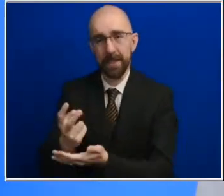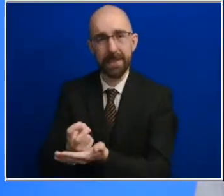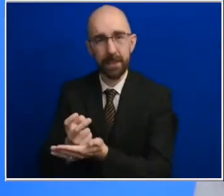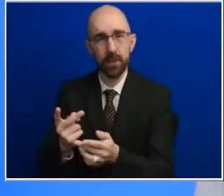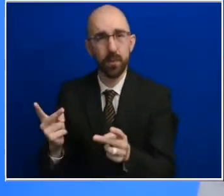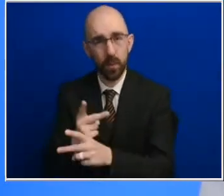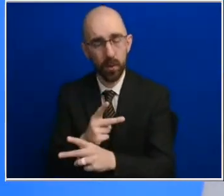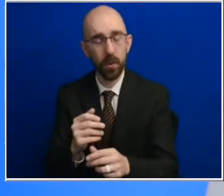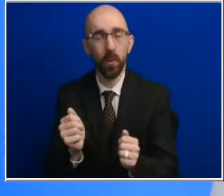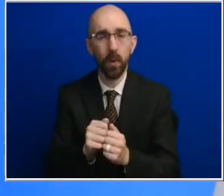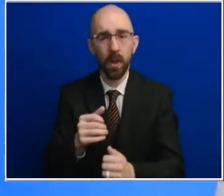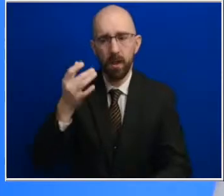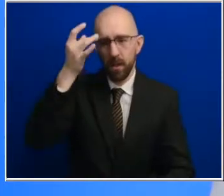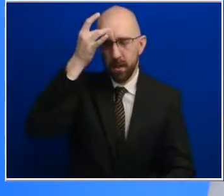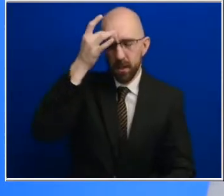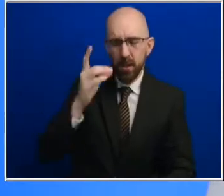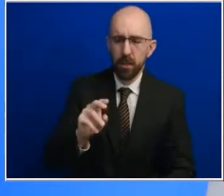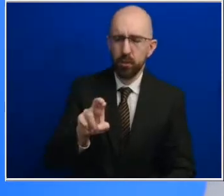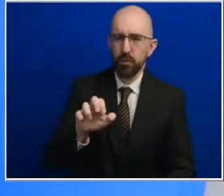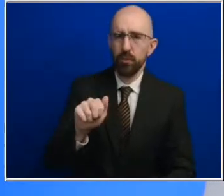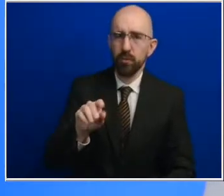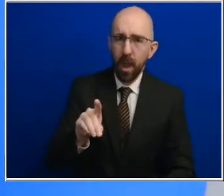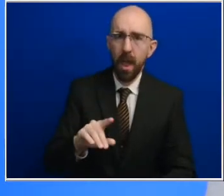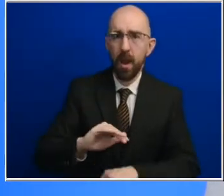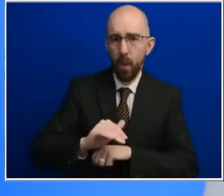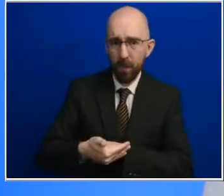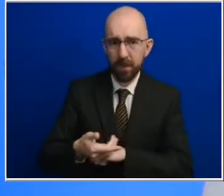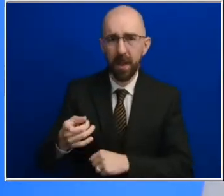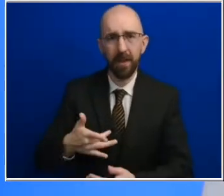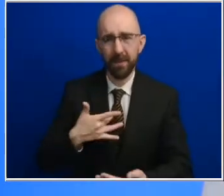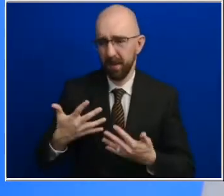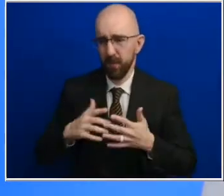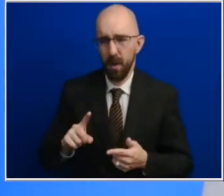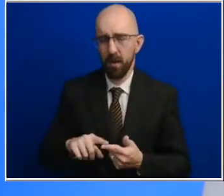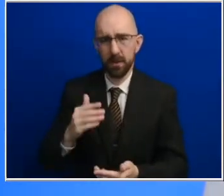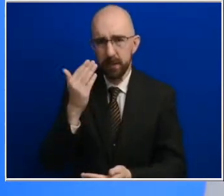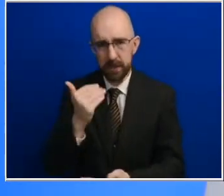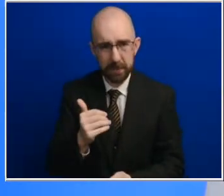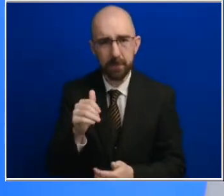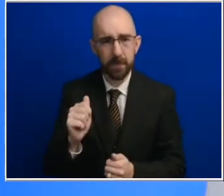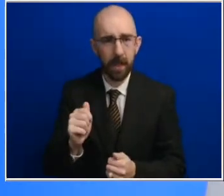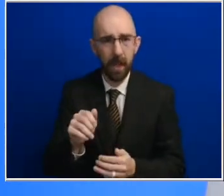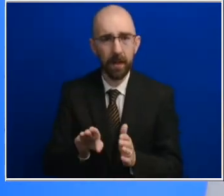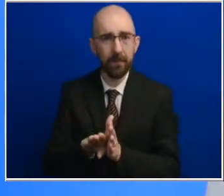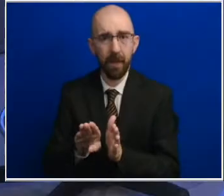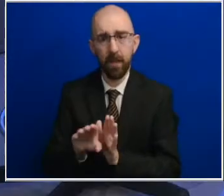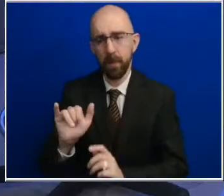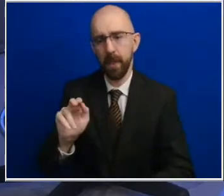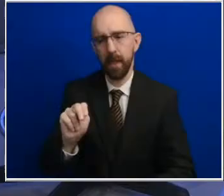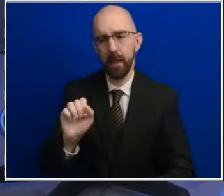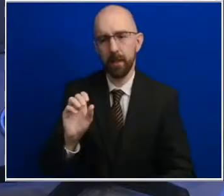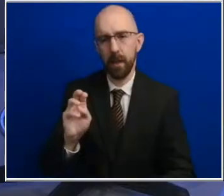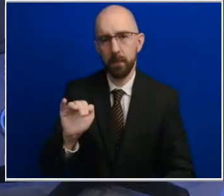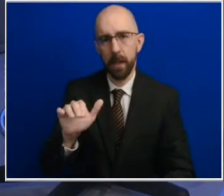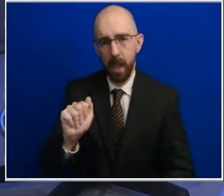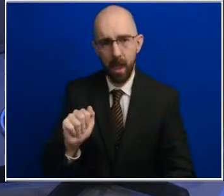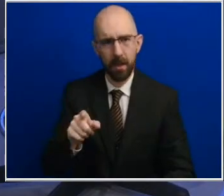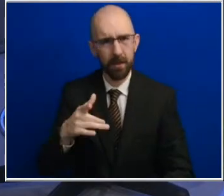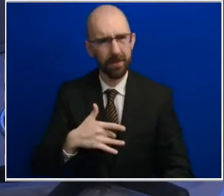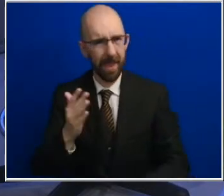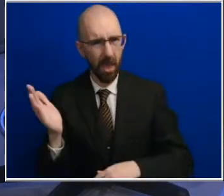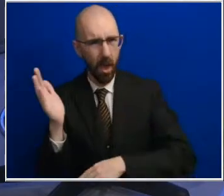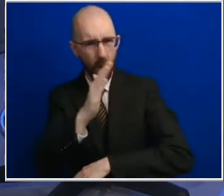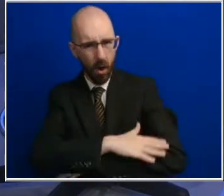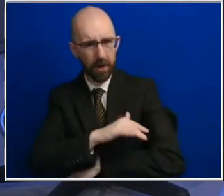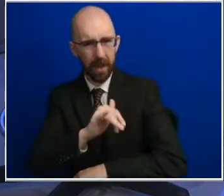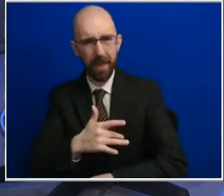the night, especially when you have awful symptoms at night, and you can develop insomnia really quickly. Did you have that all day, that dread? Well,